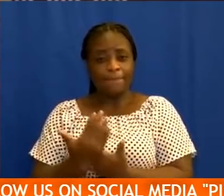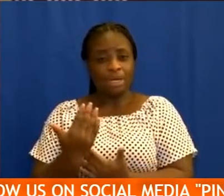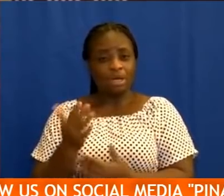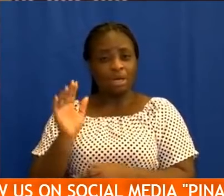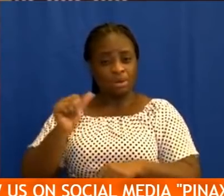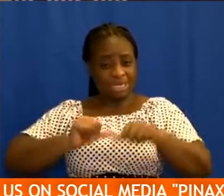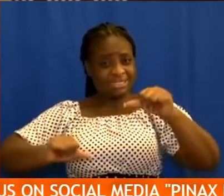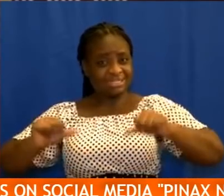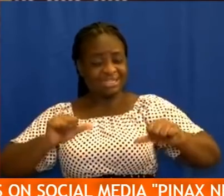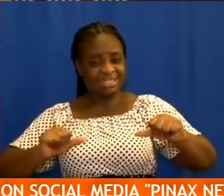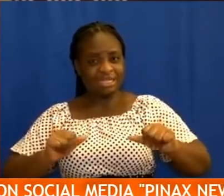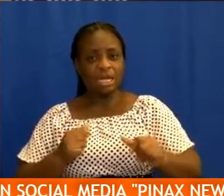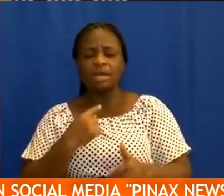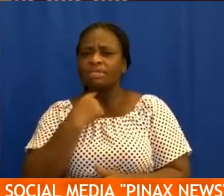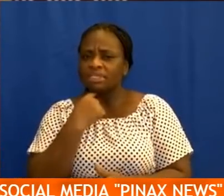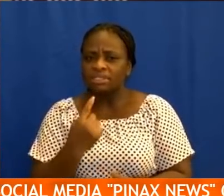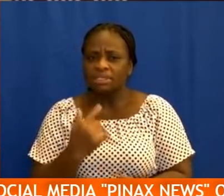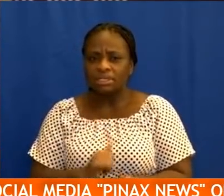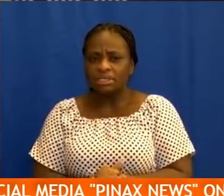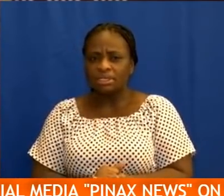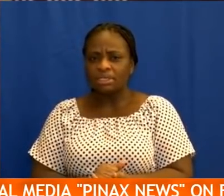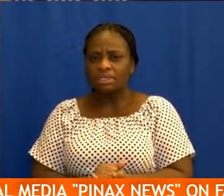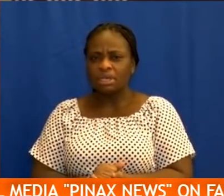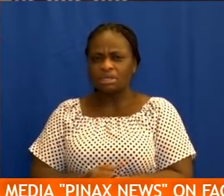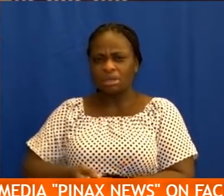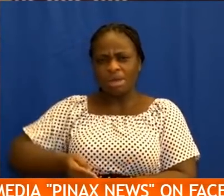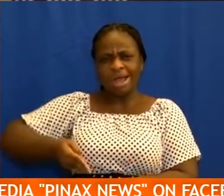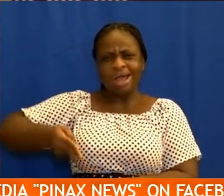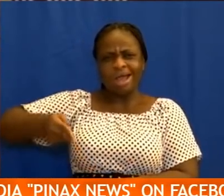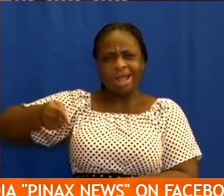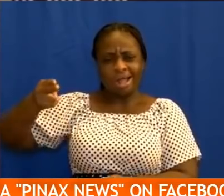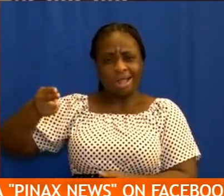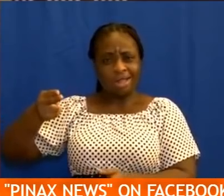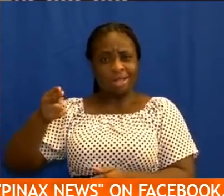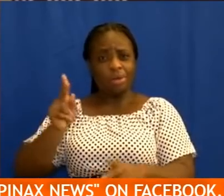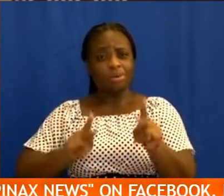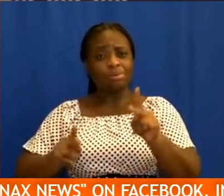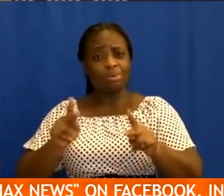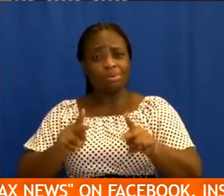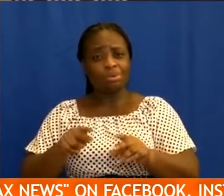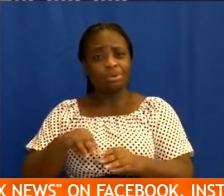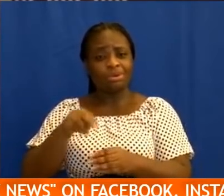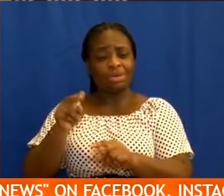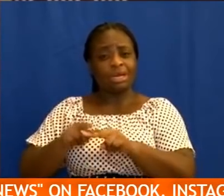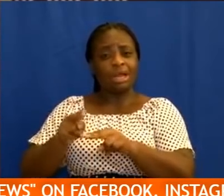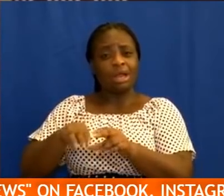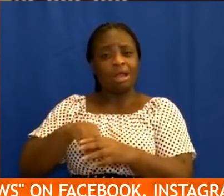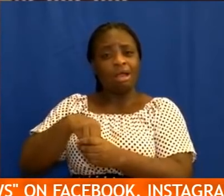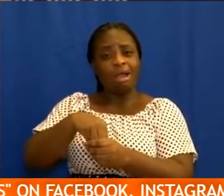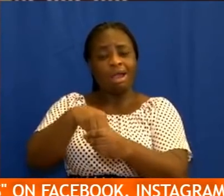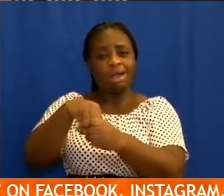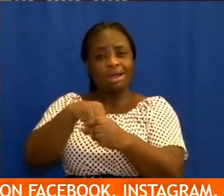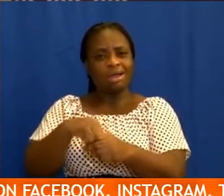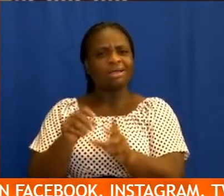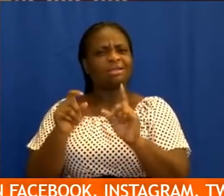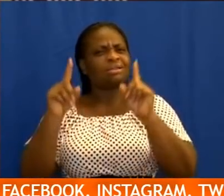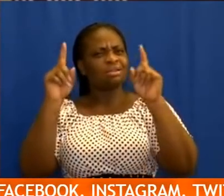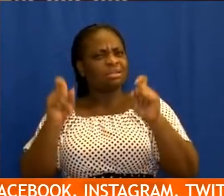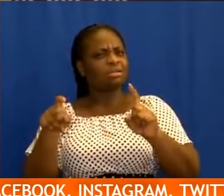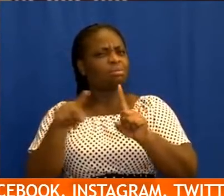scientists have established that some arriving passengers tested positive for new variants of